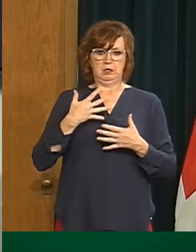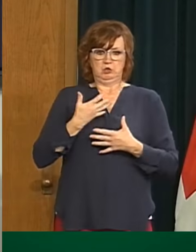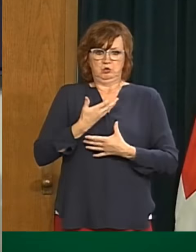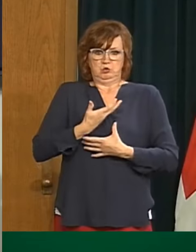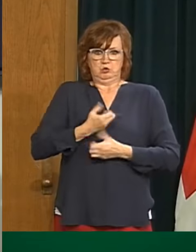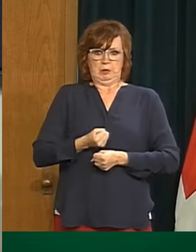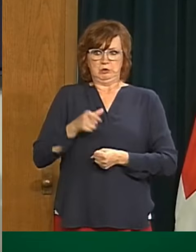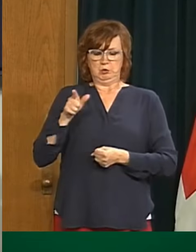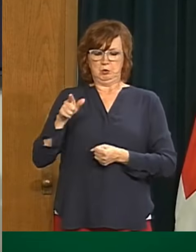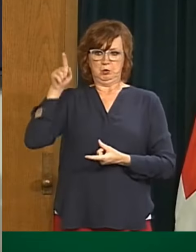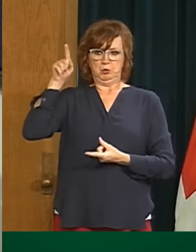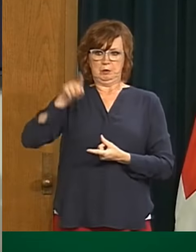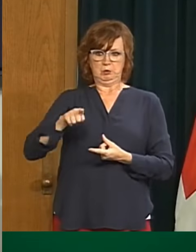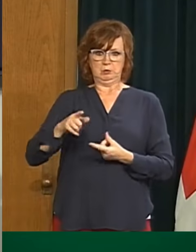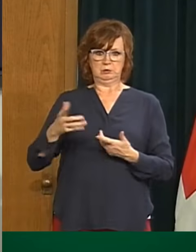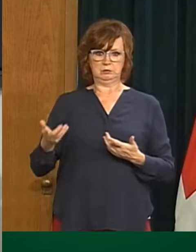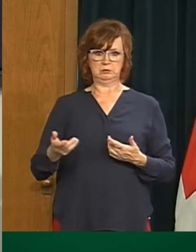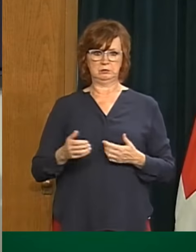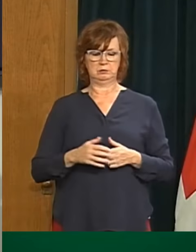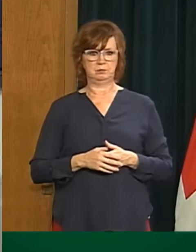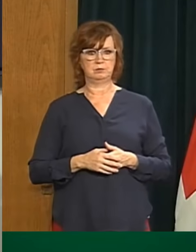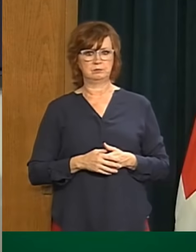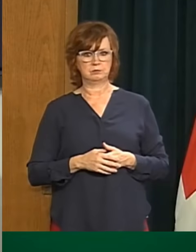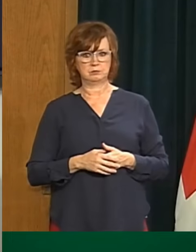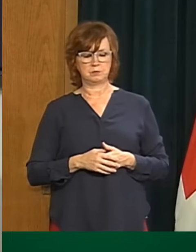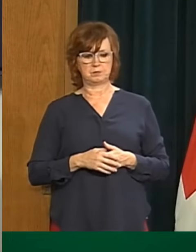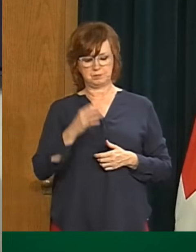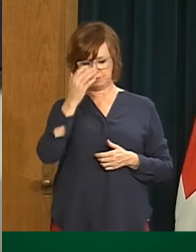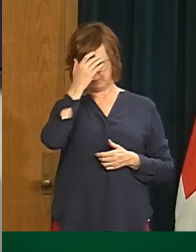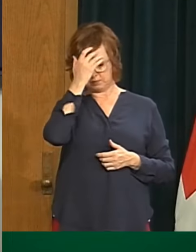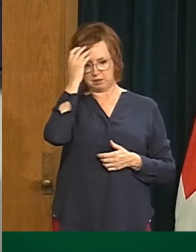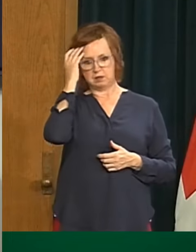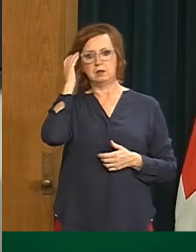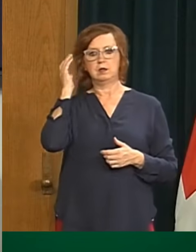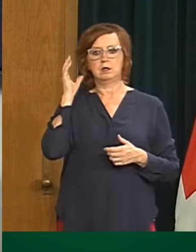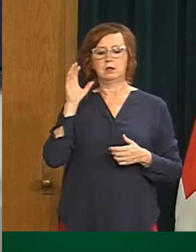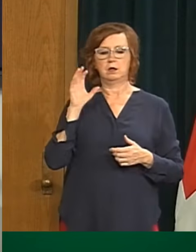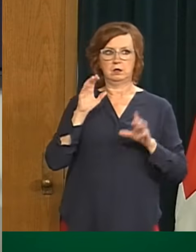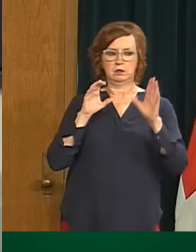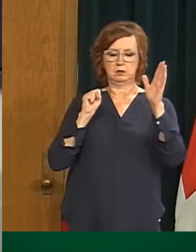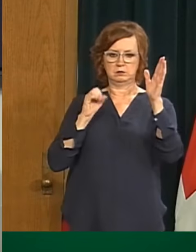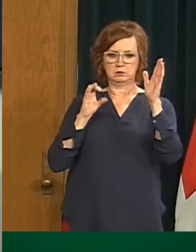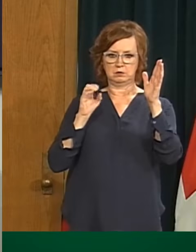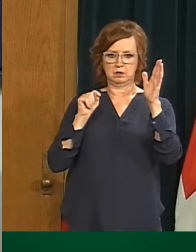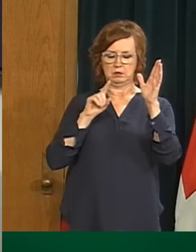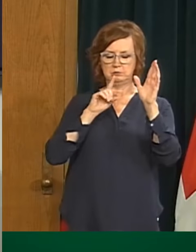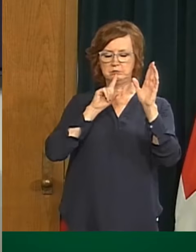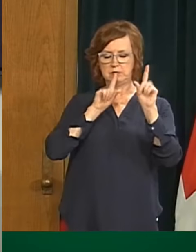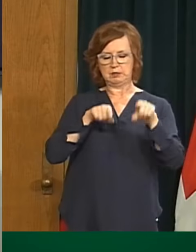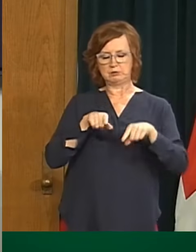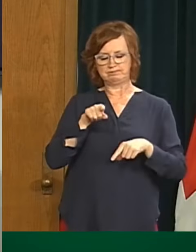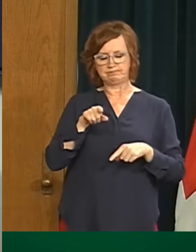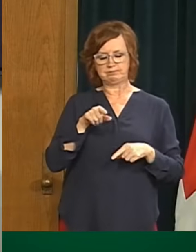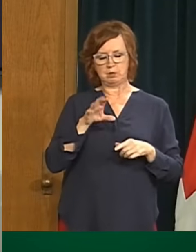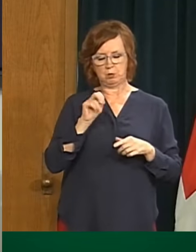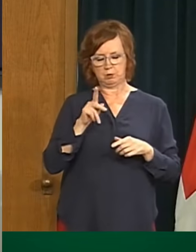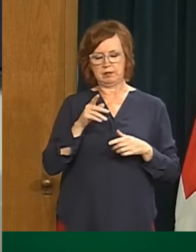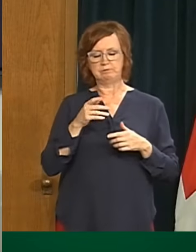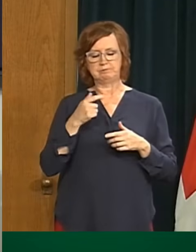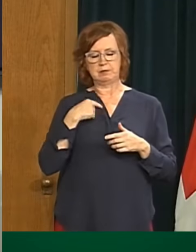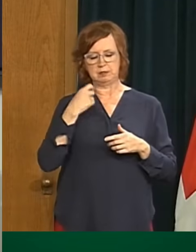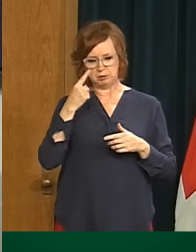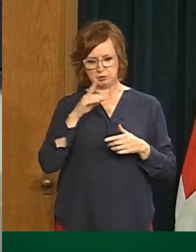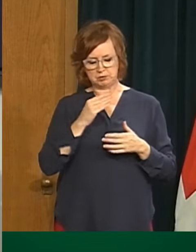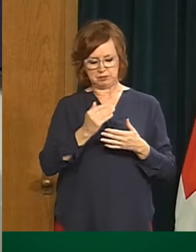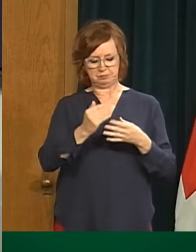is? Sure. So a couple questions there, Steph. Let me start with the first one. So I do think that,